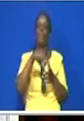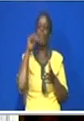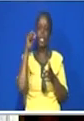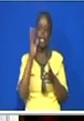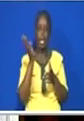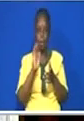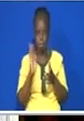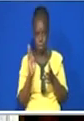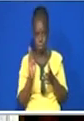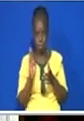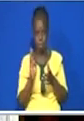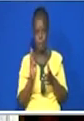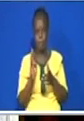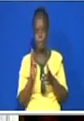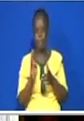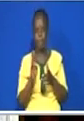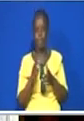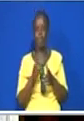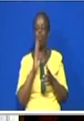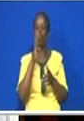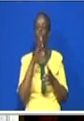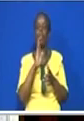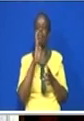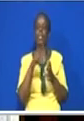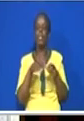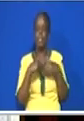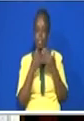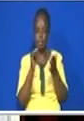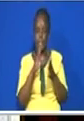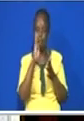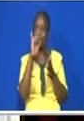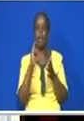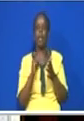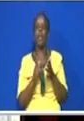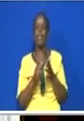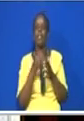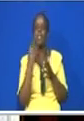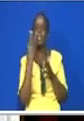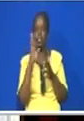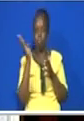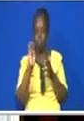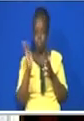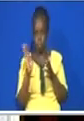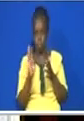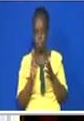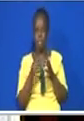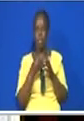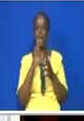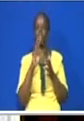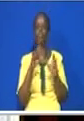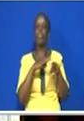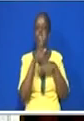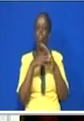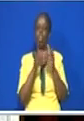a blue, the event of picking blue, will be given that by there are 3 blue out of the total